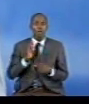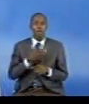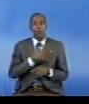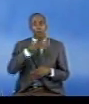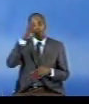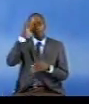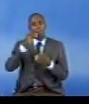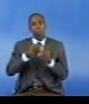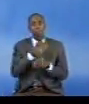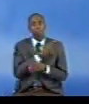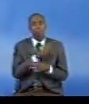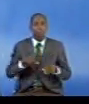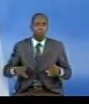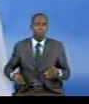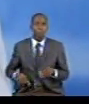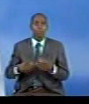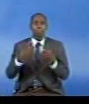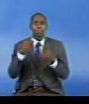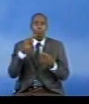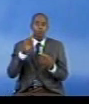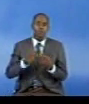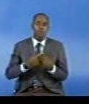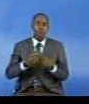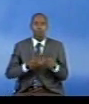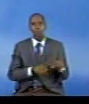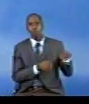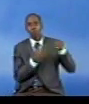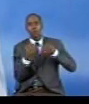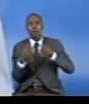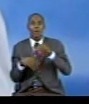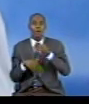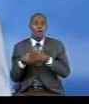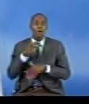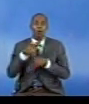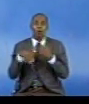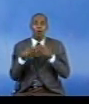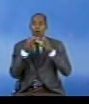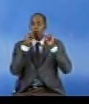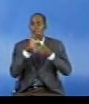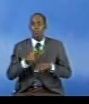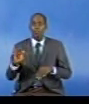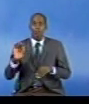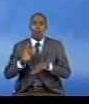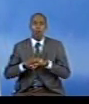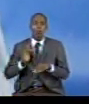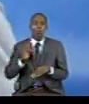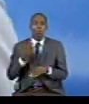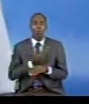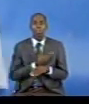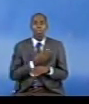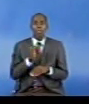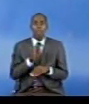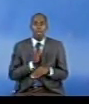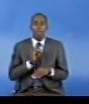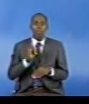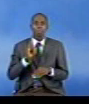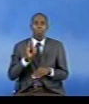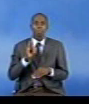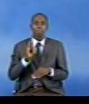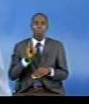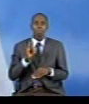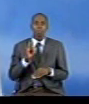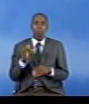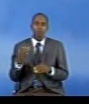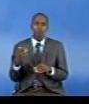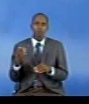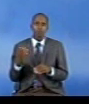W.F. Komoye, came to pour out all the blessings upon us. So I carried my leg